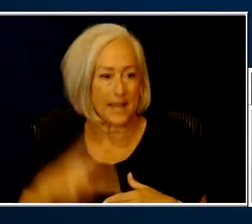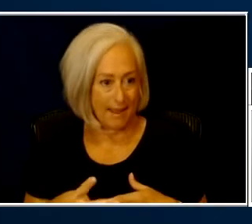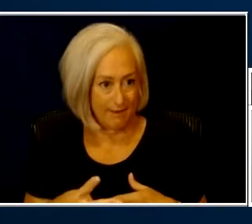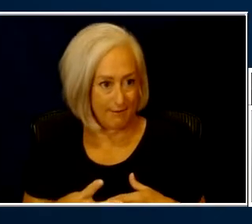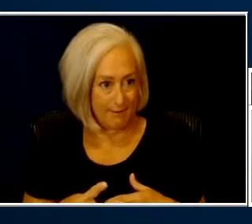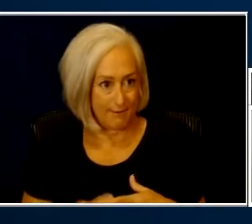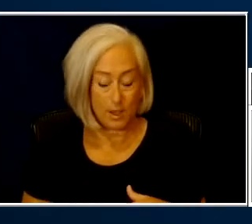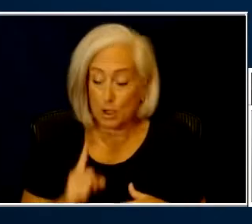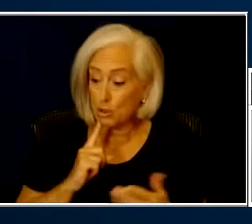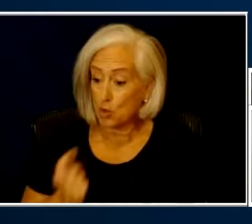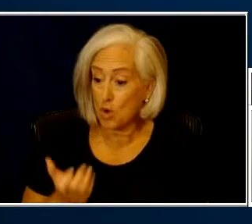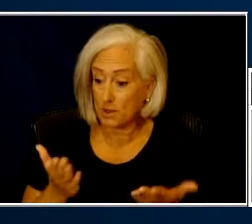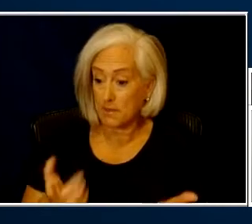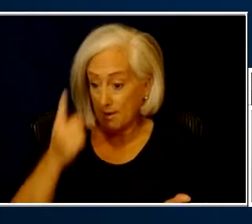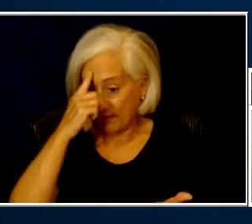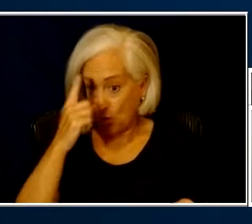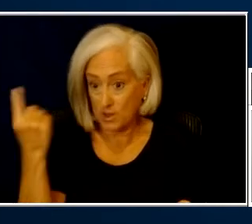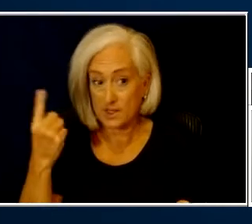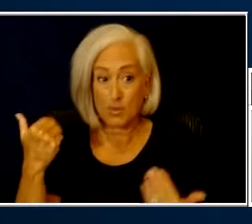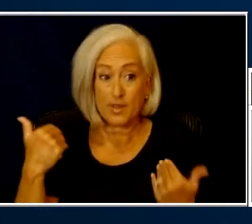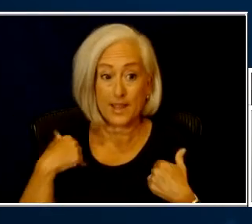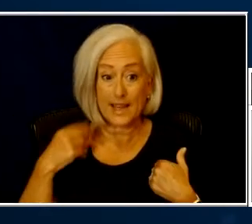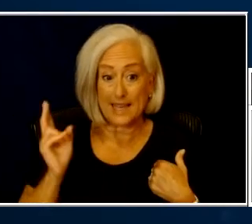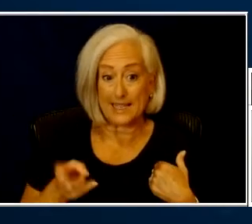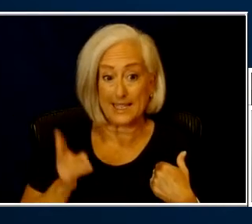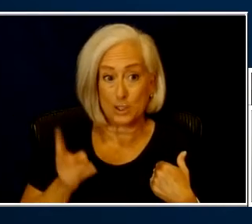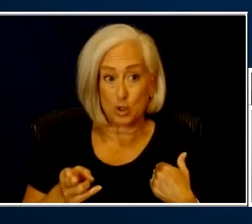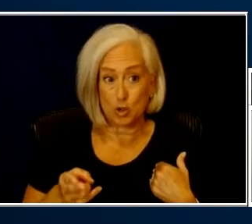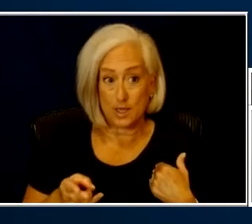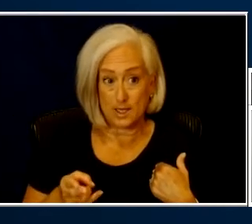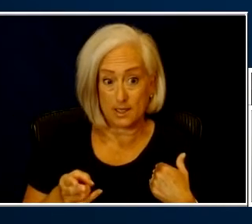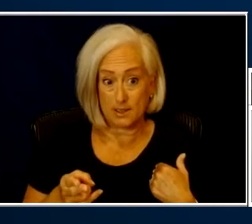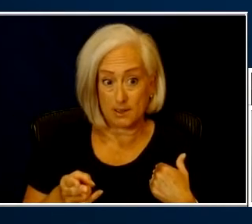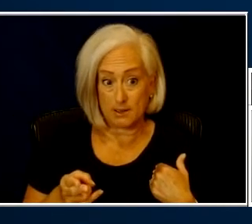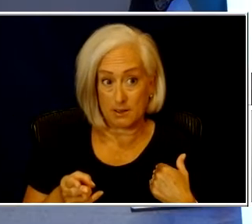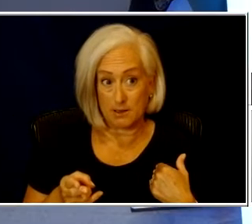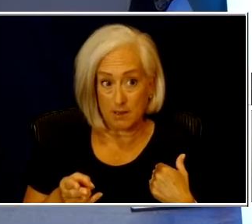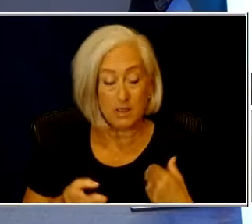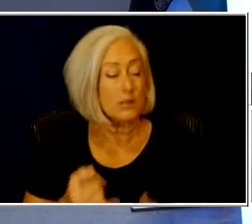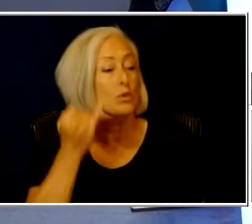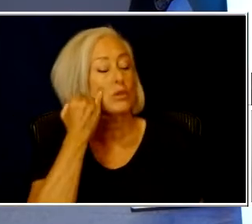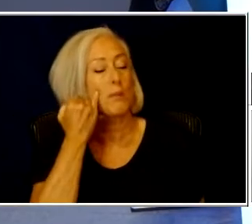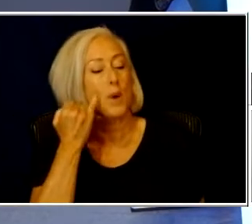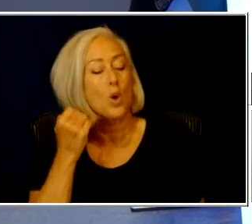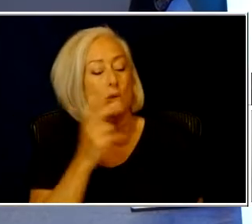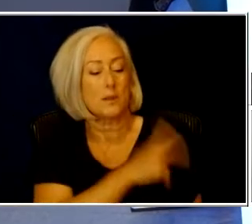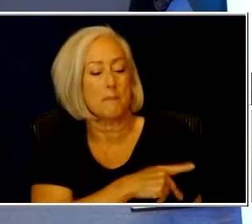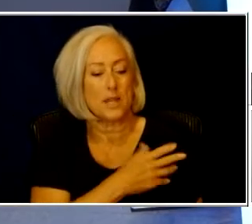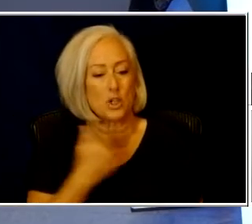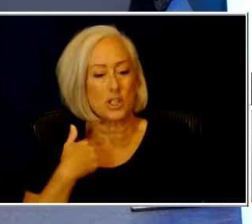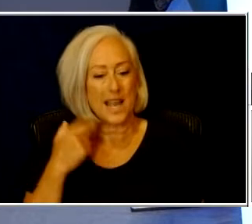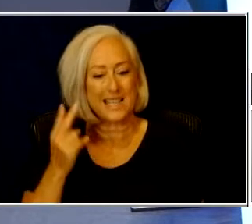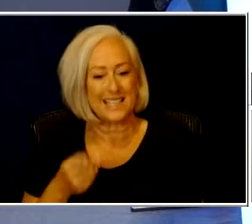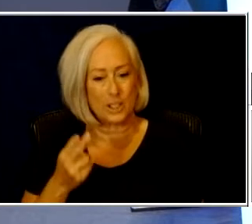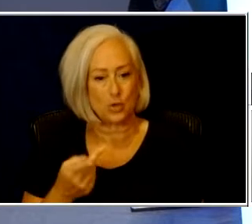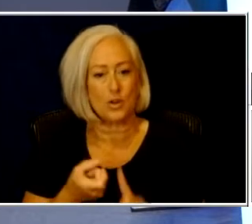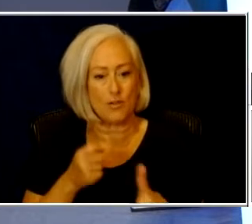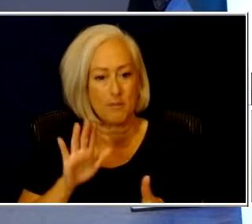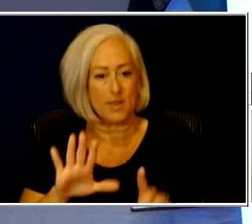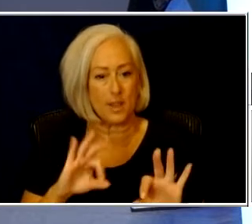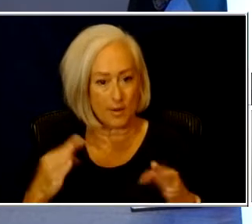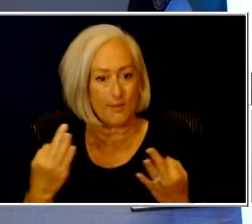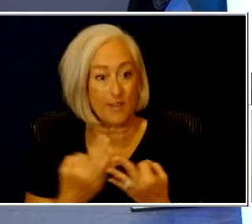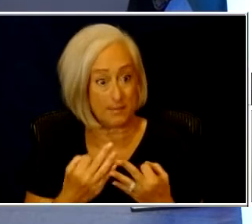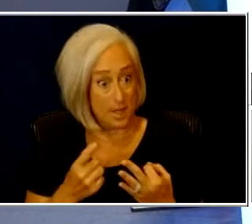somebody who has a history of it? Who has a history so of... So if a patient has a history in their family of ovarian cancer, would